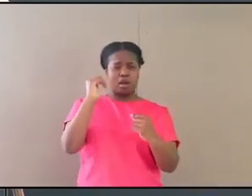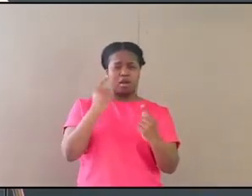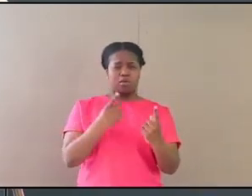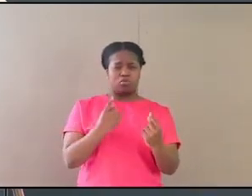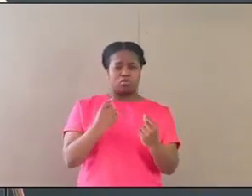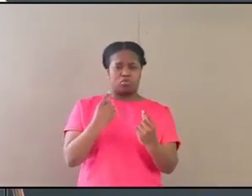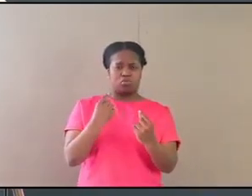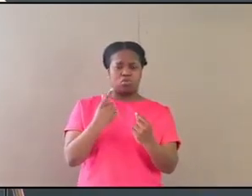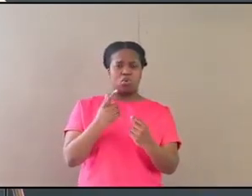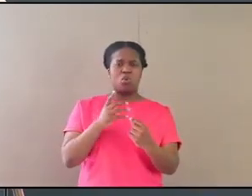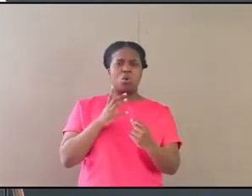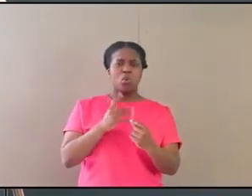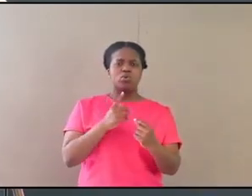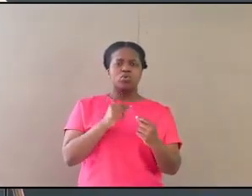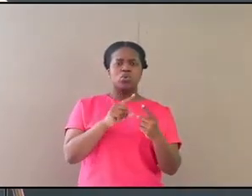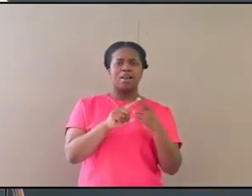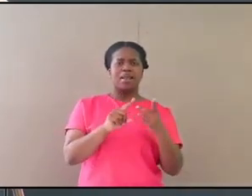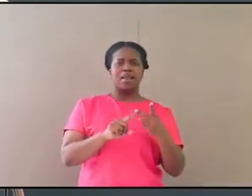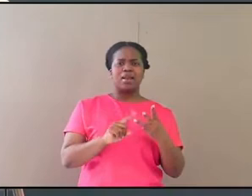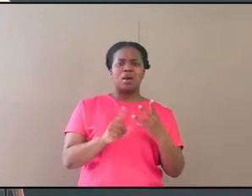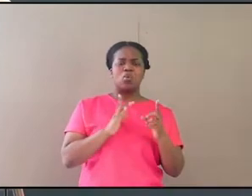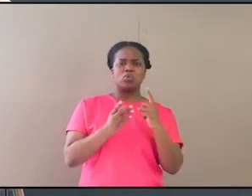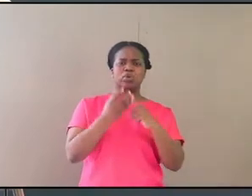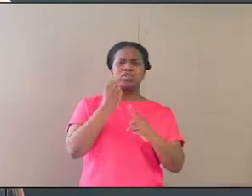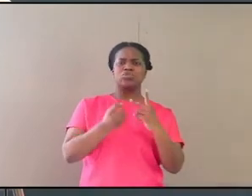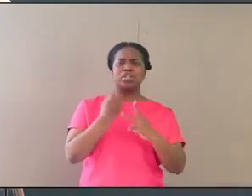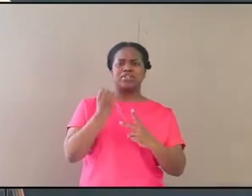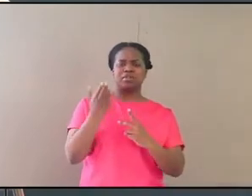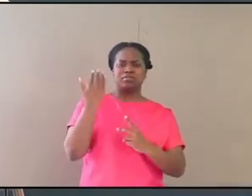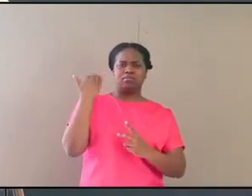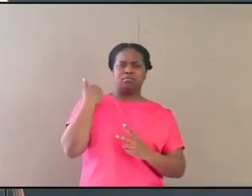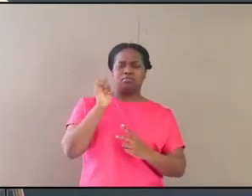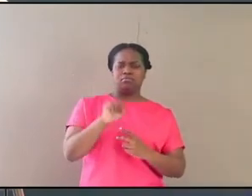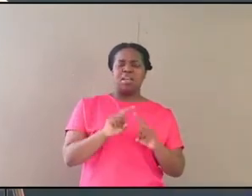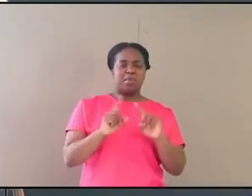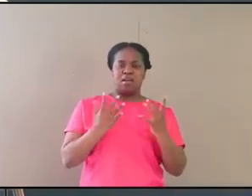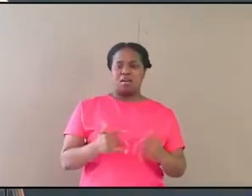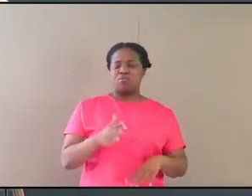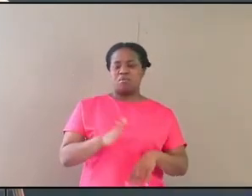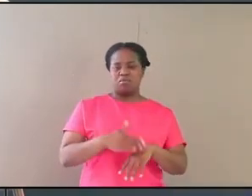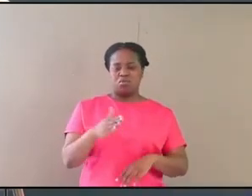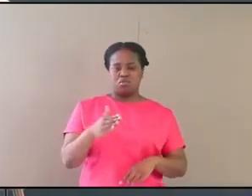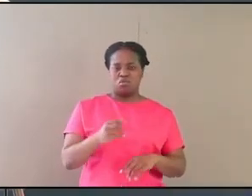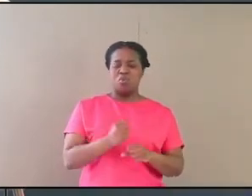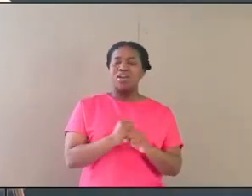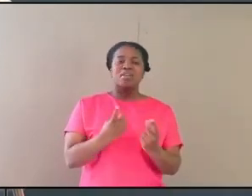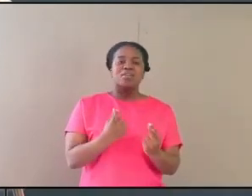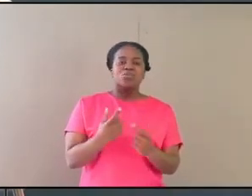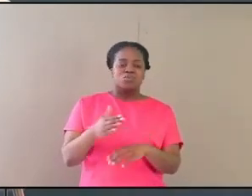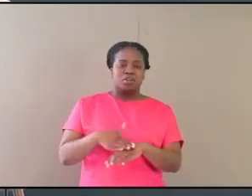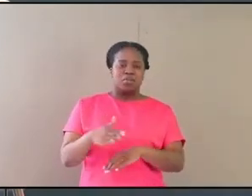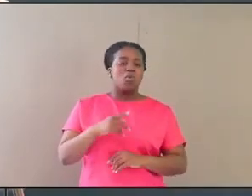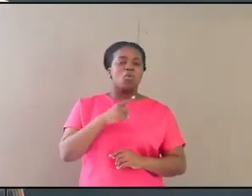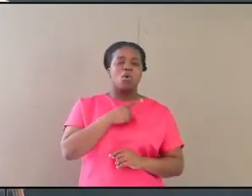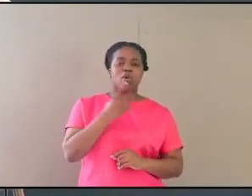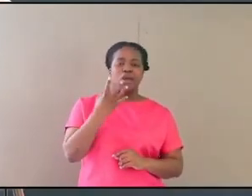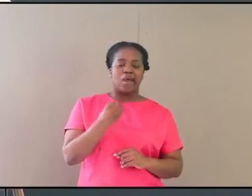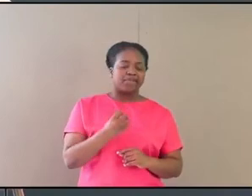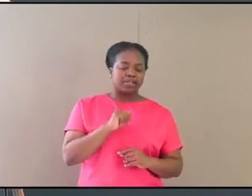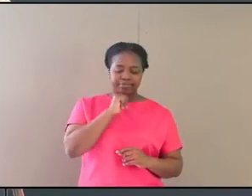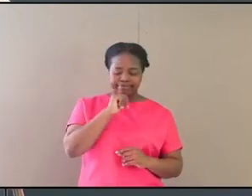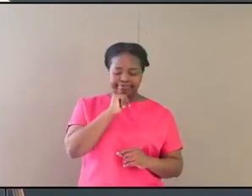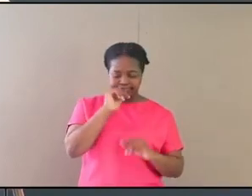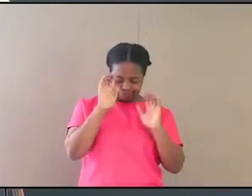in terms of what it is that we wanted to achieve as a country. And I think we don't do that anymore. We've put our heads